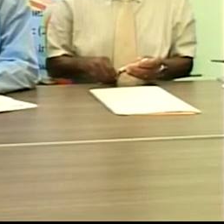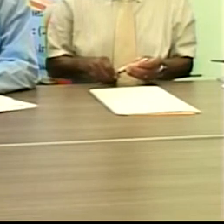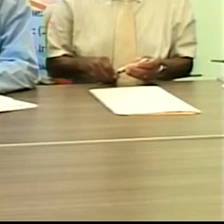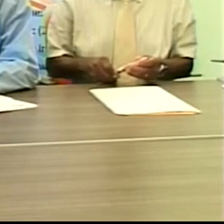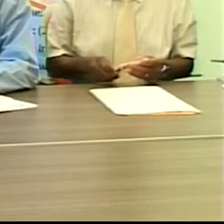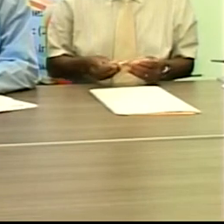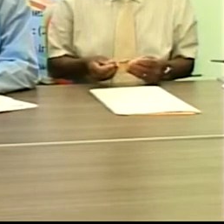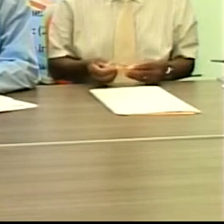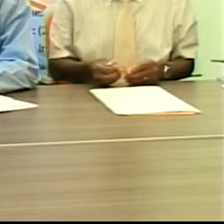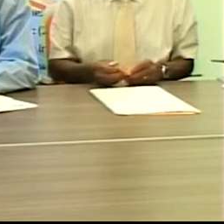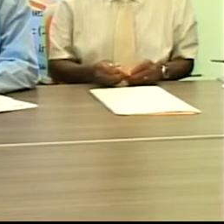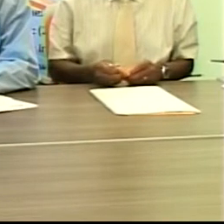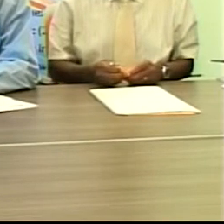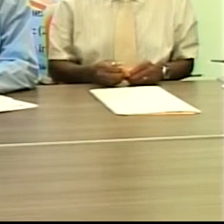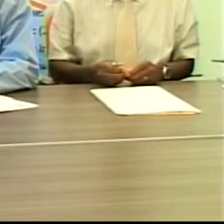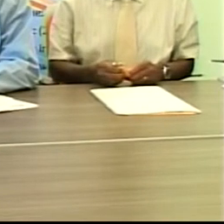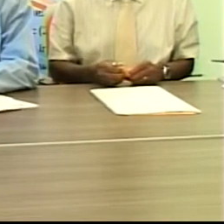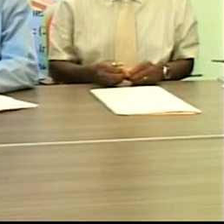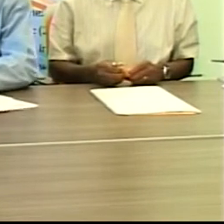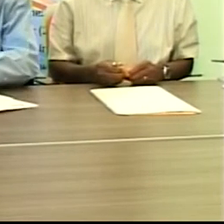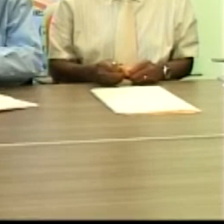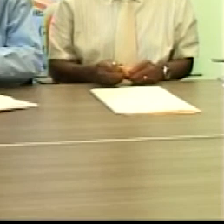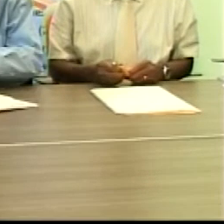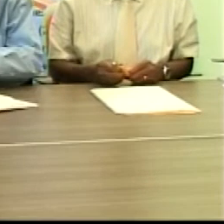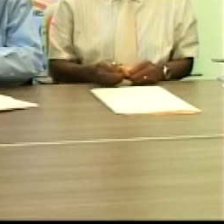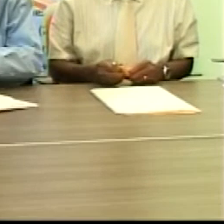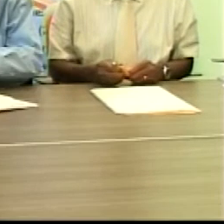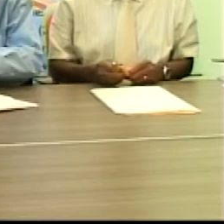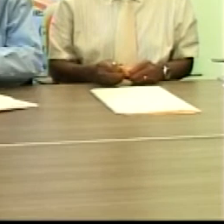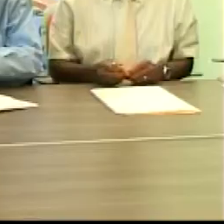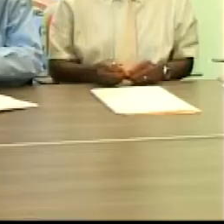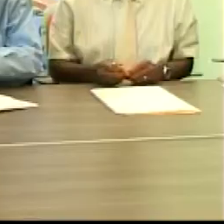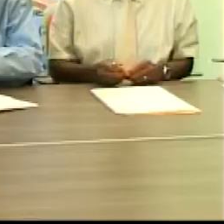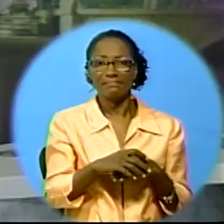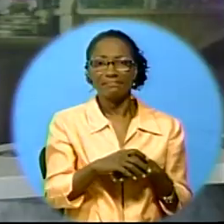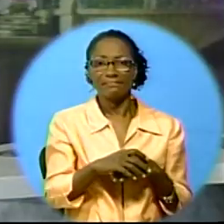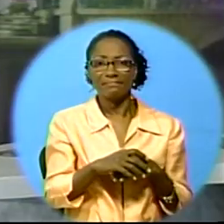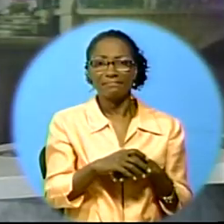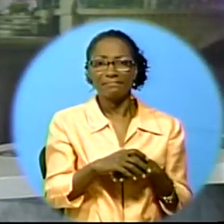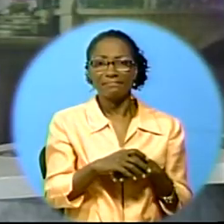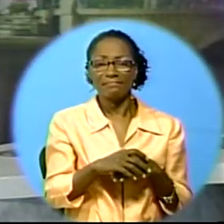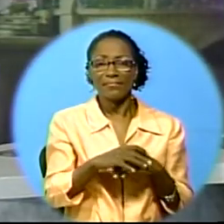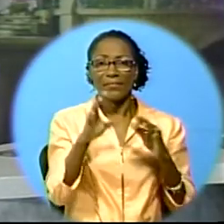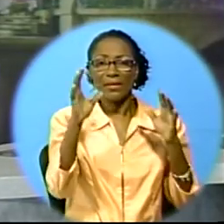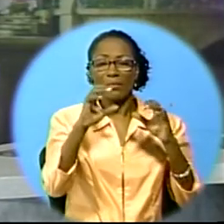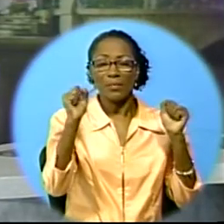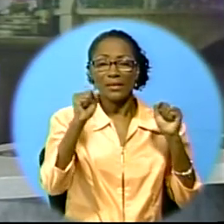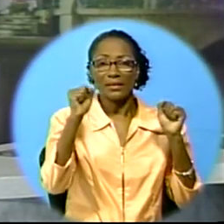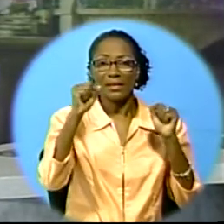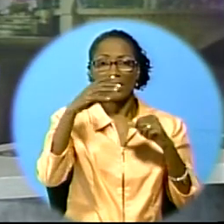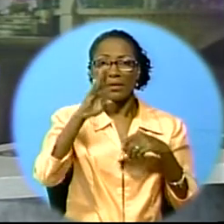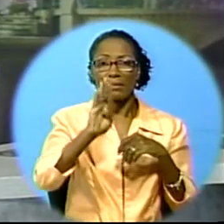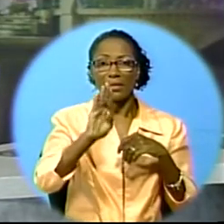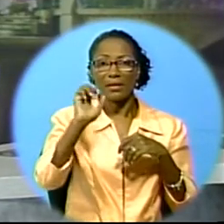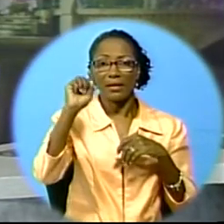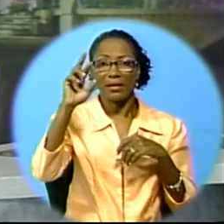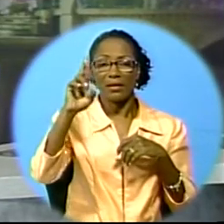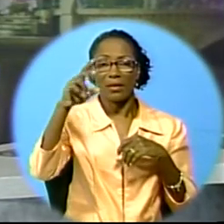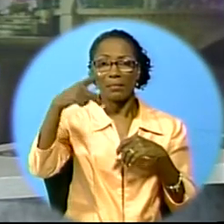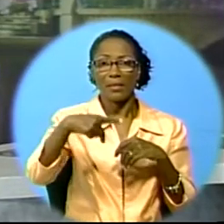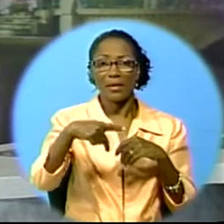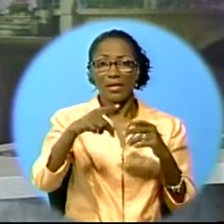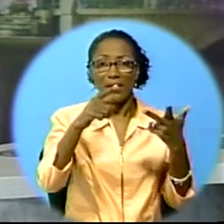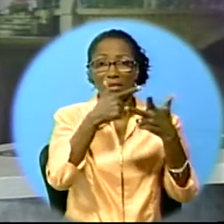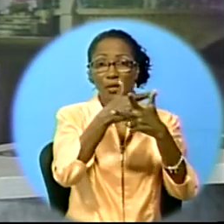Foundation at the Maria Holder Diabetes Center in Warrens this morning. President of BARP, Ed Bushell, says the 3 organizations have been